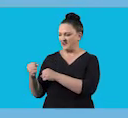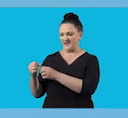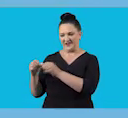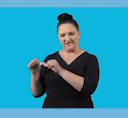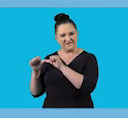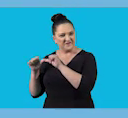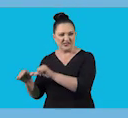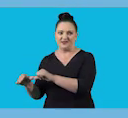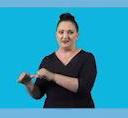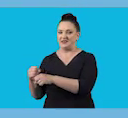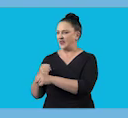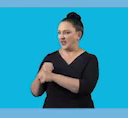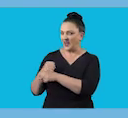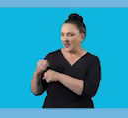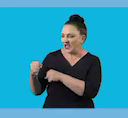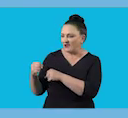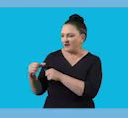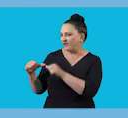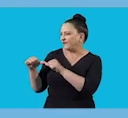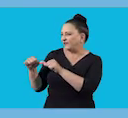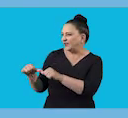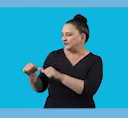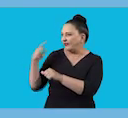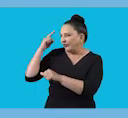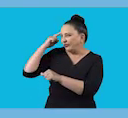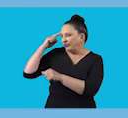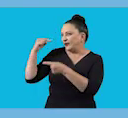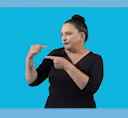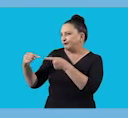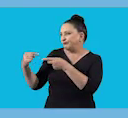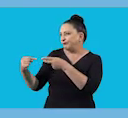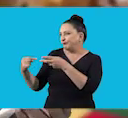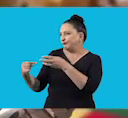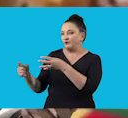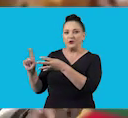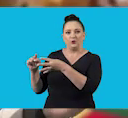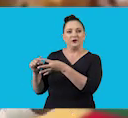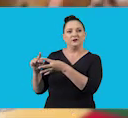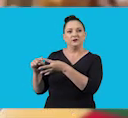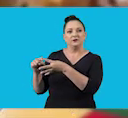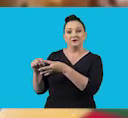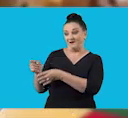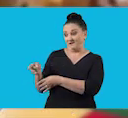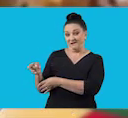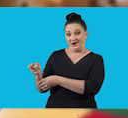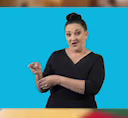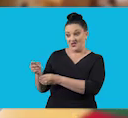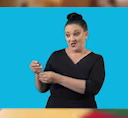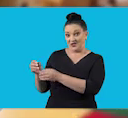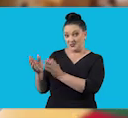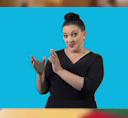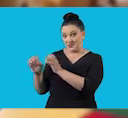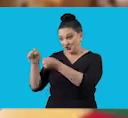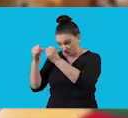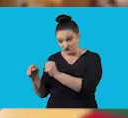fixed something nor a fixed something. So we need to think of the properties of gases. The properties of gases, they're saying that